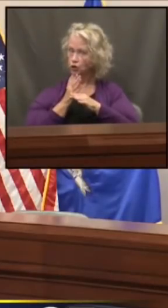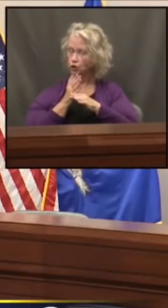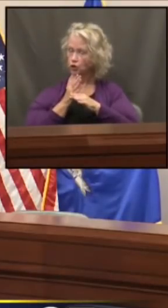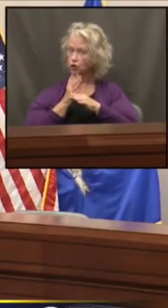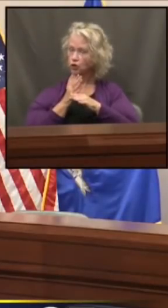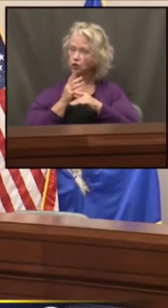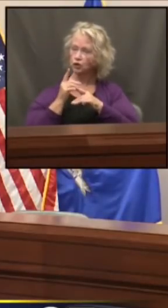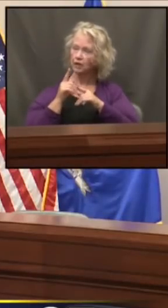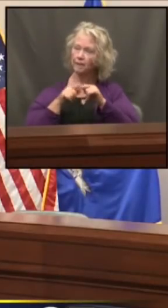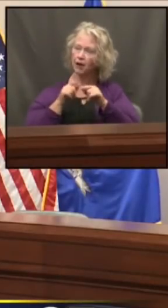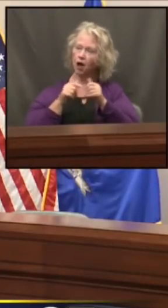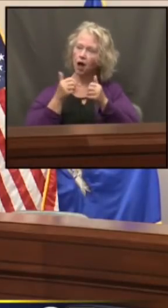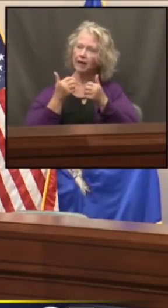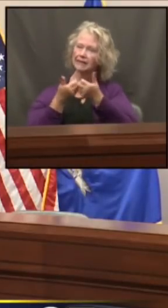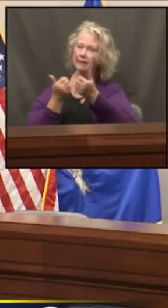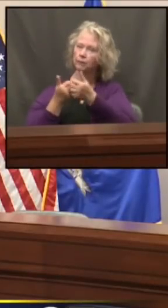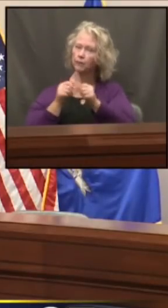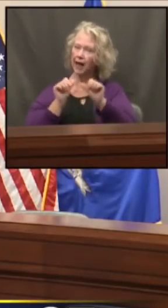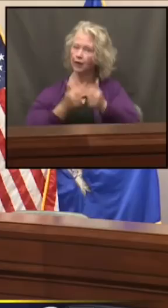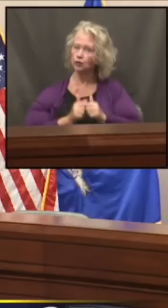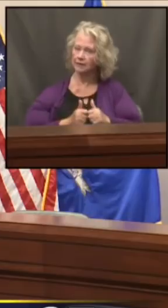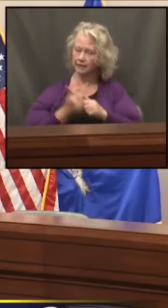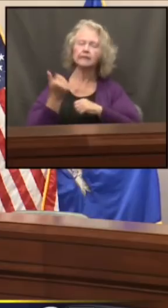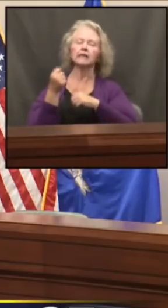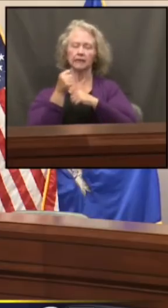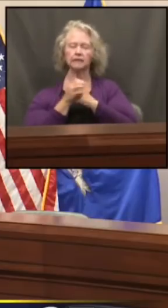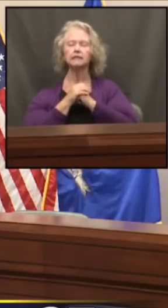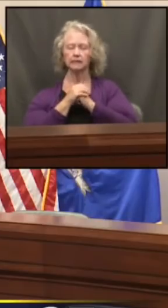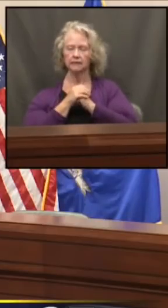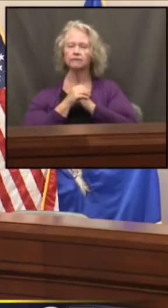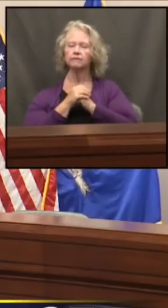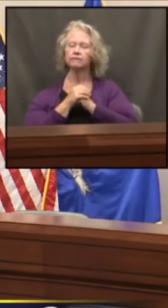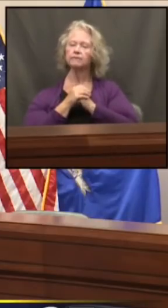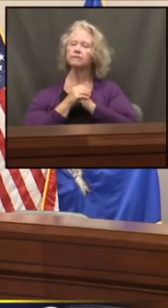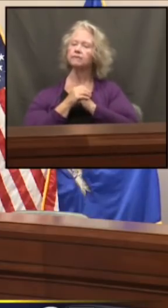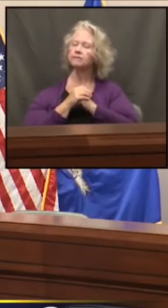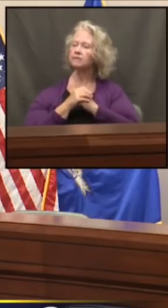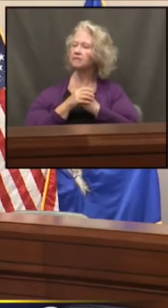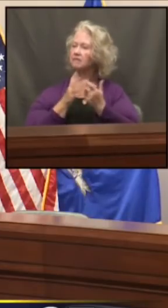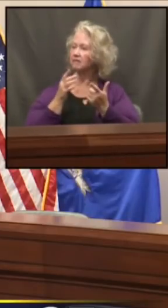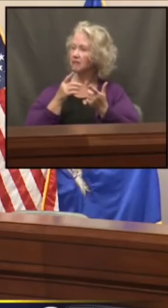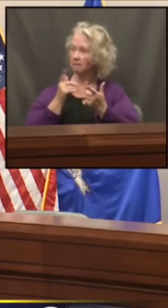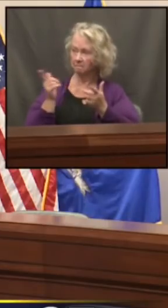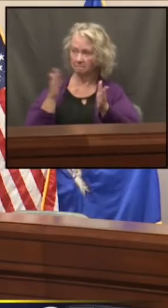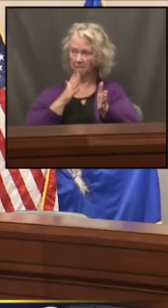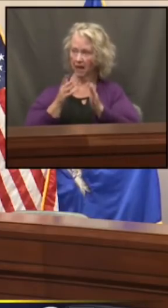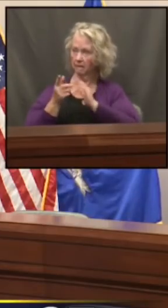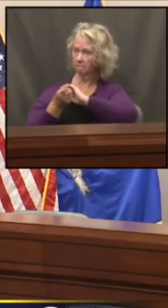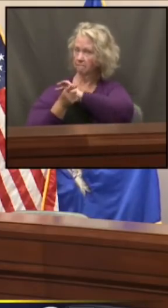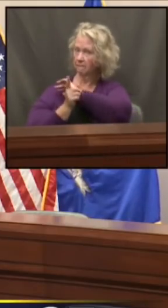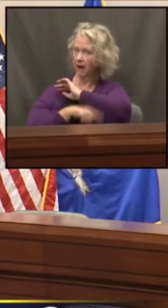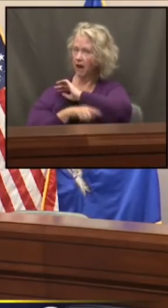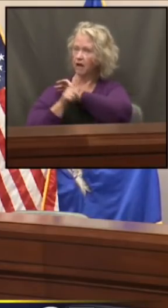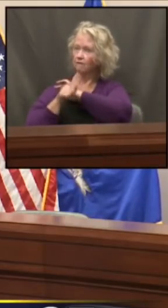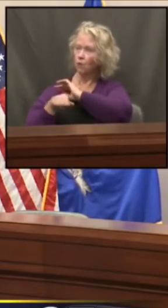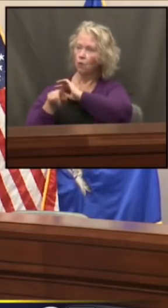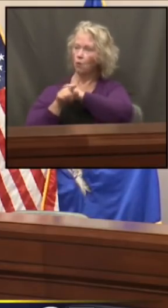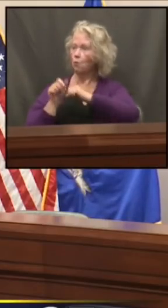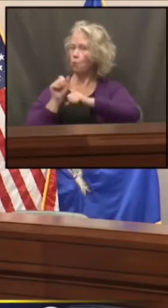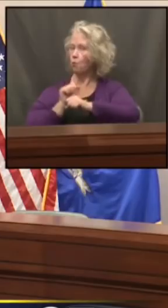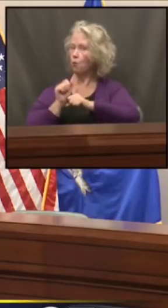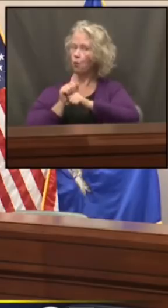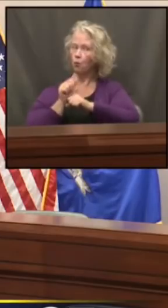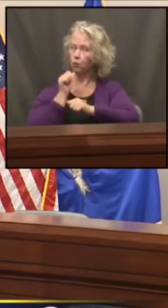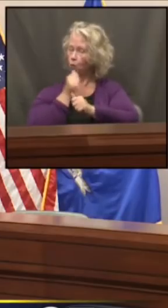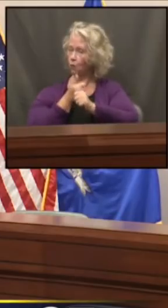specific agency? Yes. And is there a penalty for employees who don't